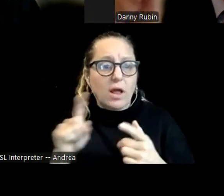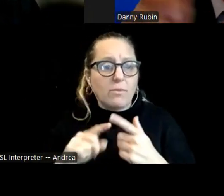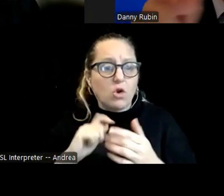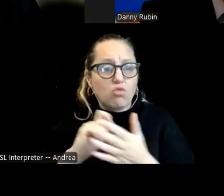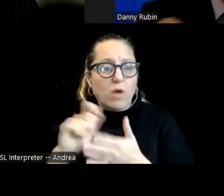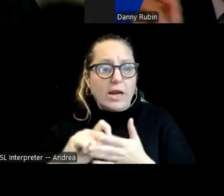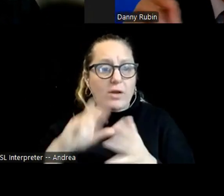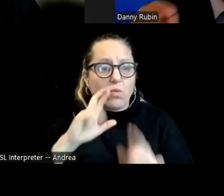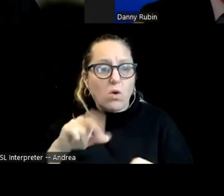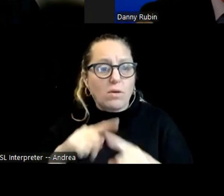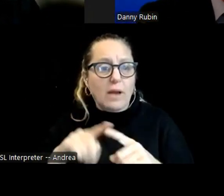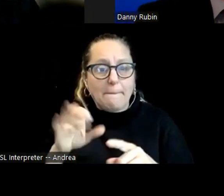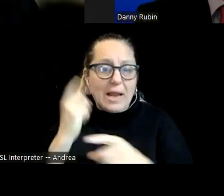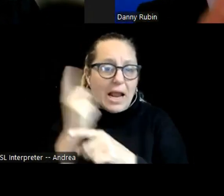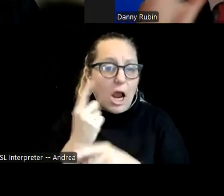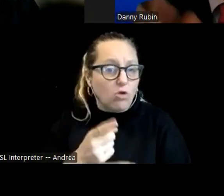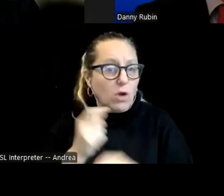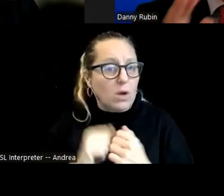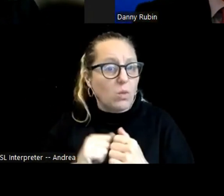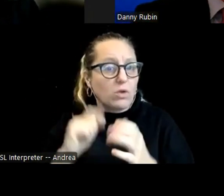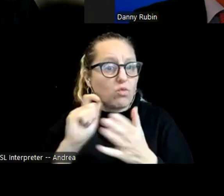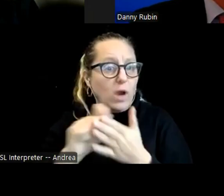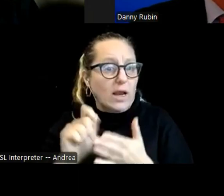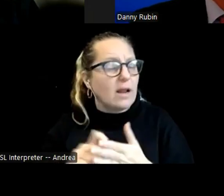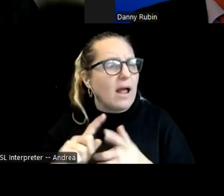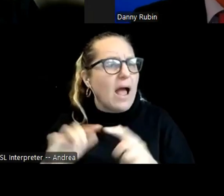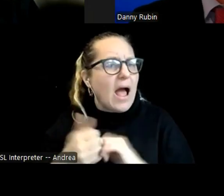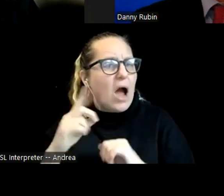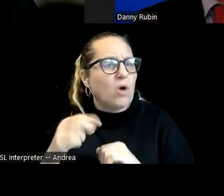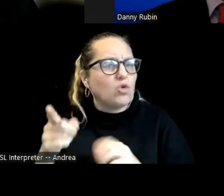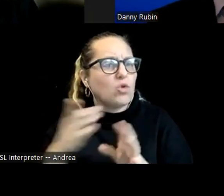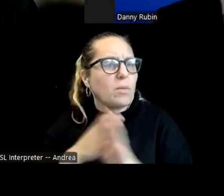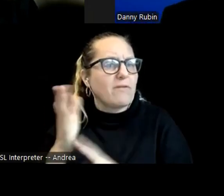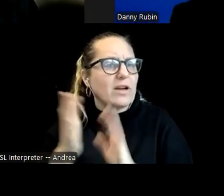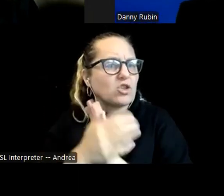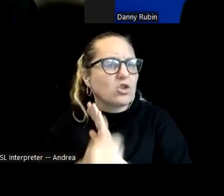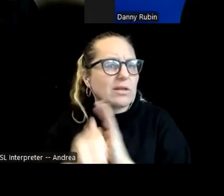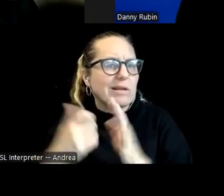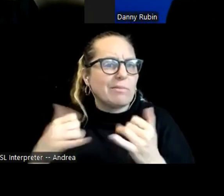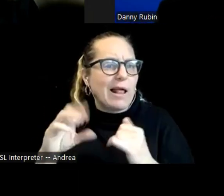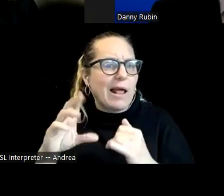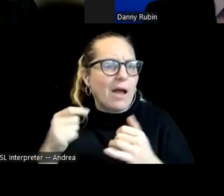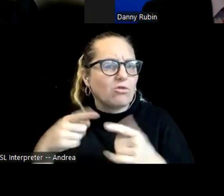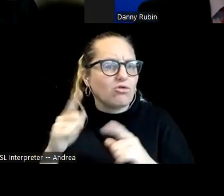reports and being accurate with your writing, like how do those professional skills play out in your day?